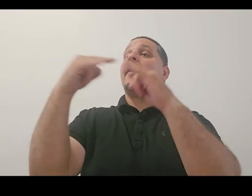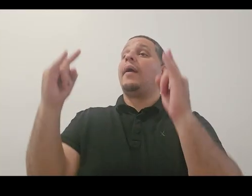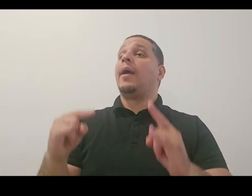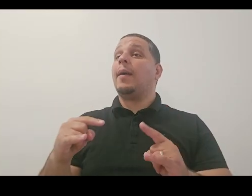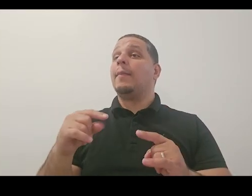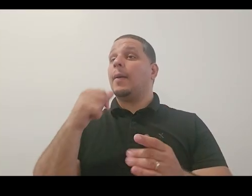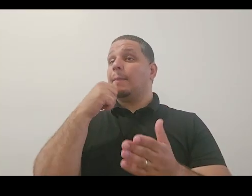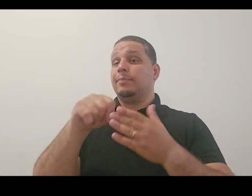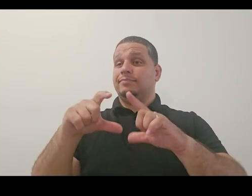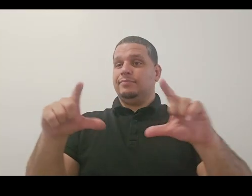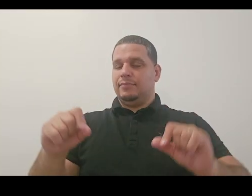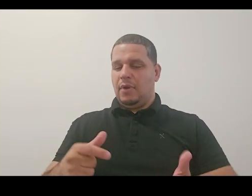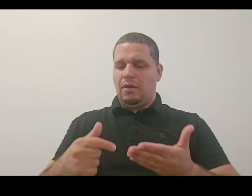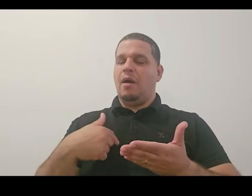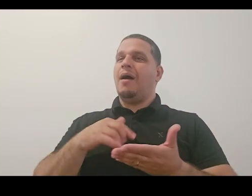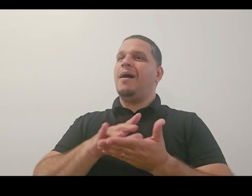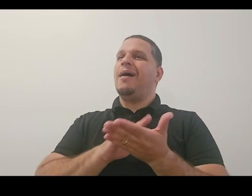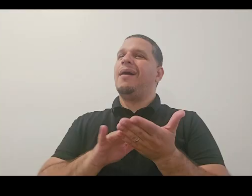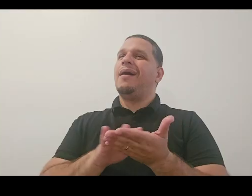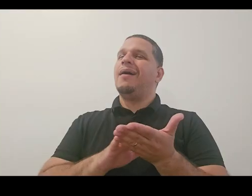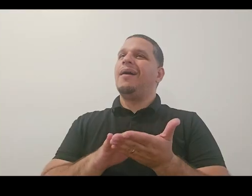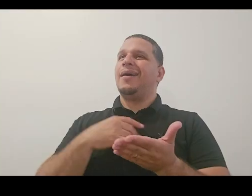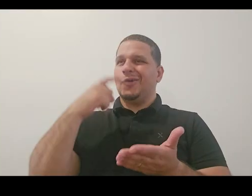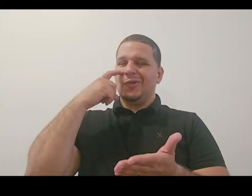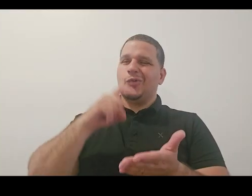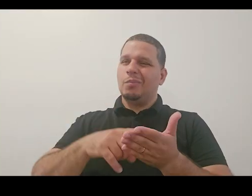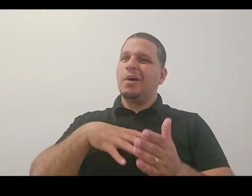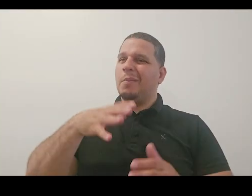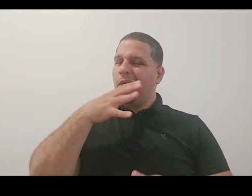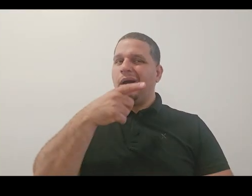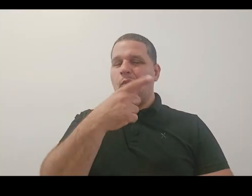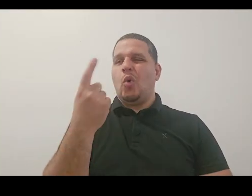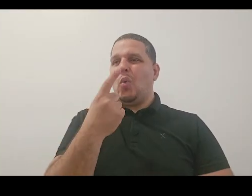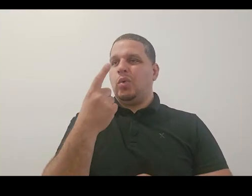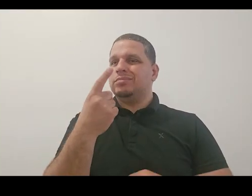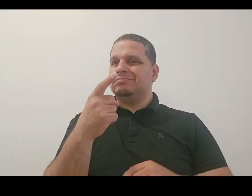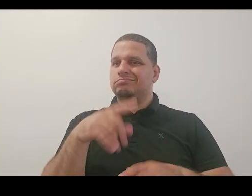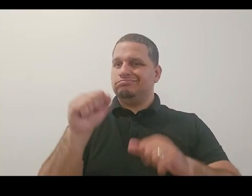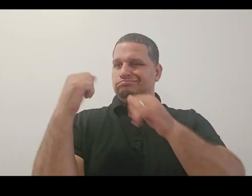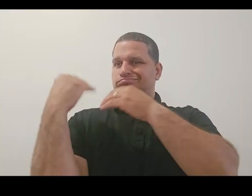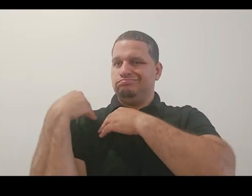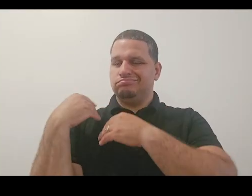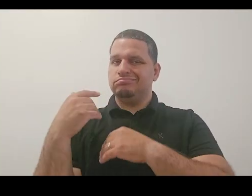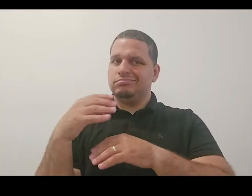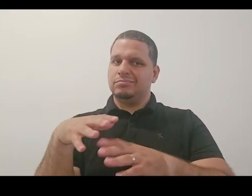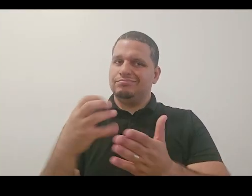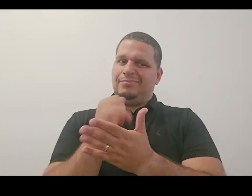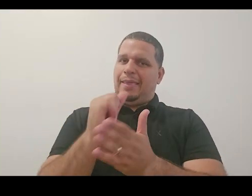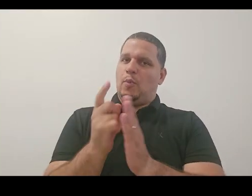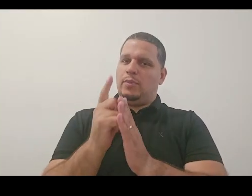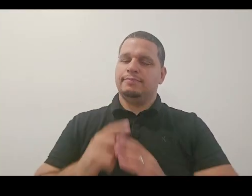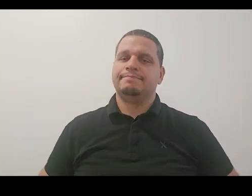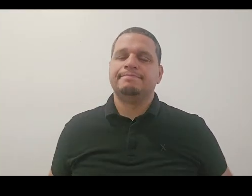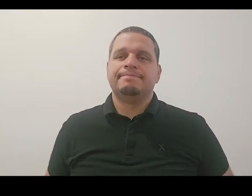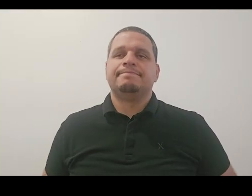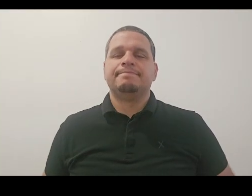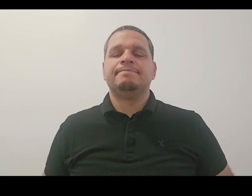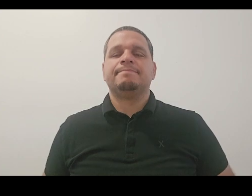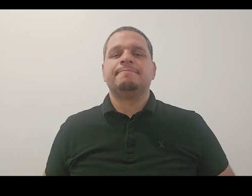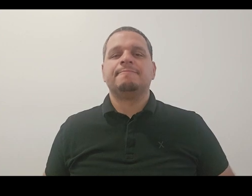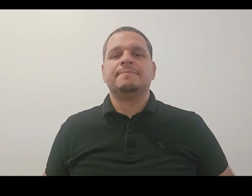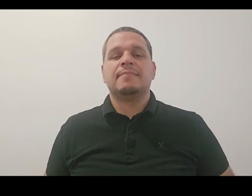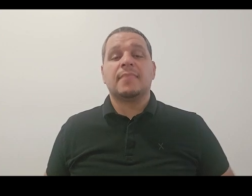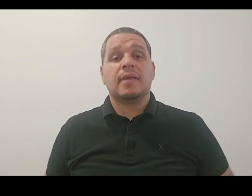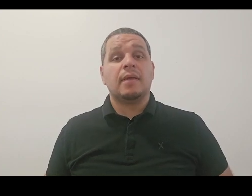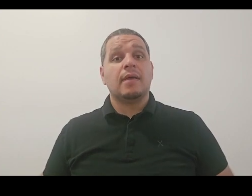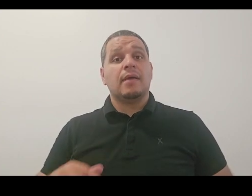else. I was really always noticed that she took that extra moment. Um, and when I